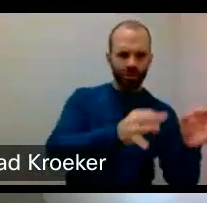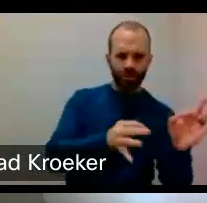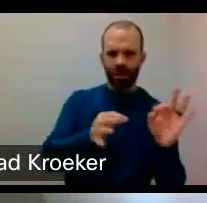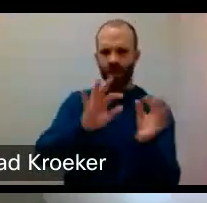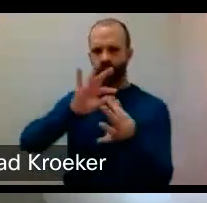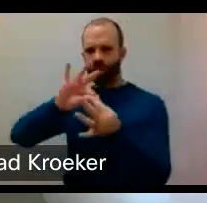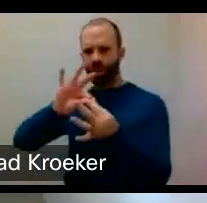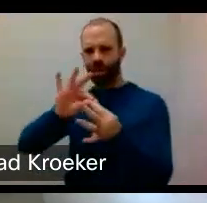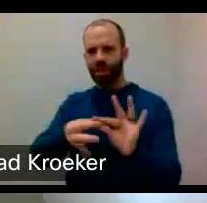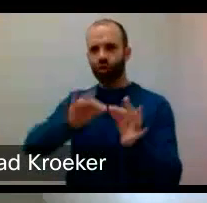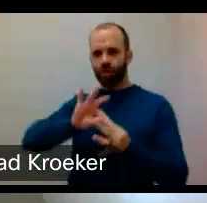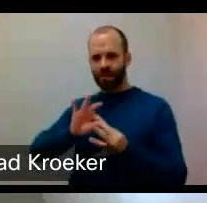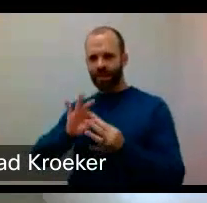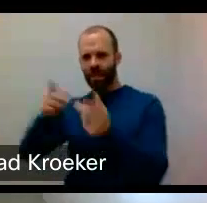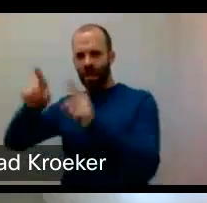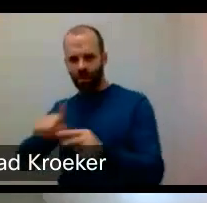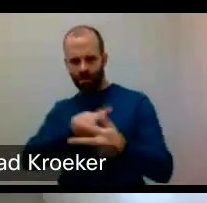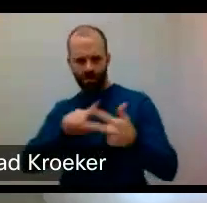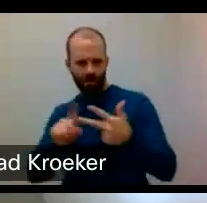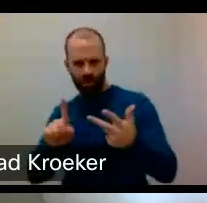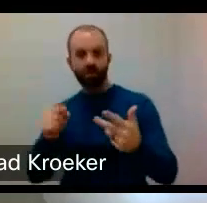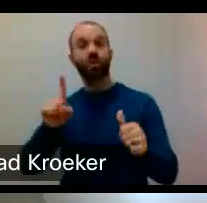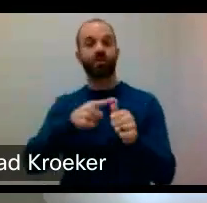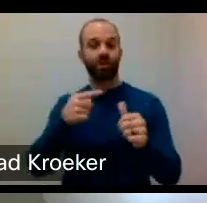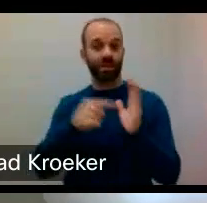All right, so let's look at the first one here. Example 1.